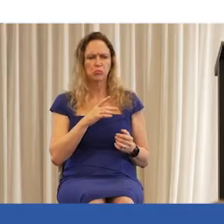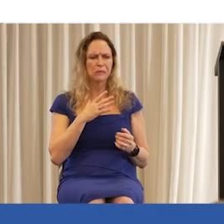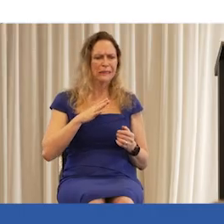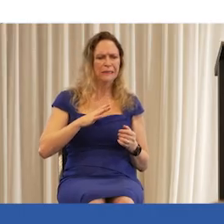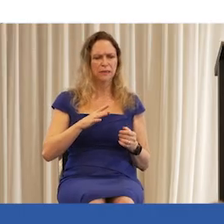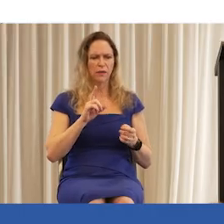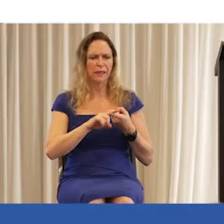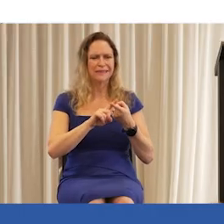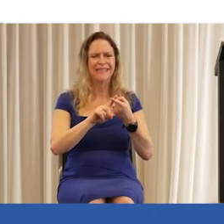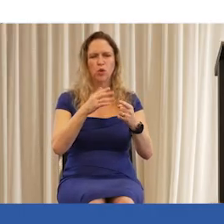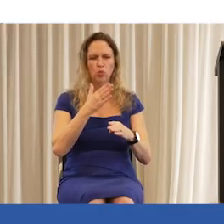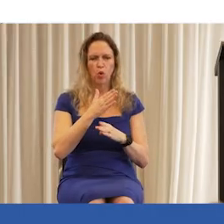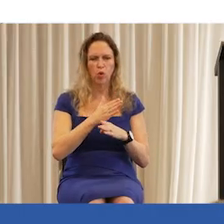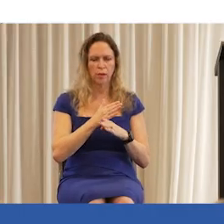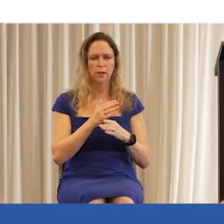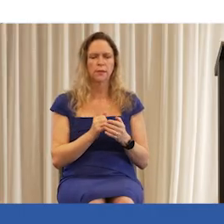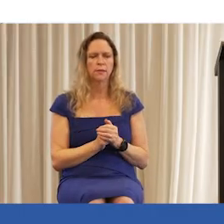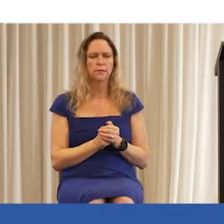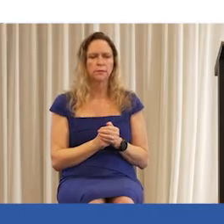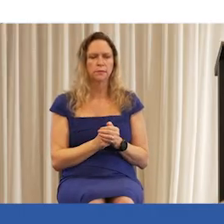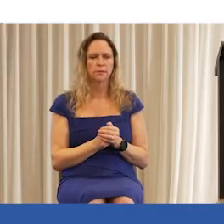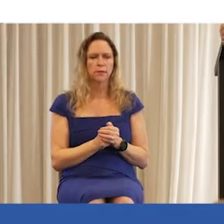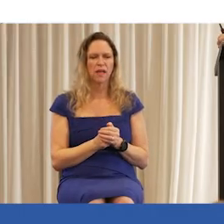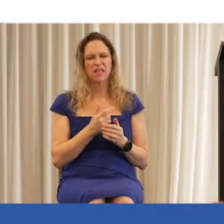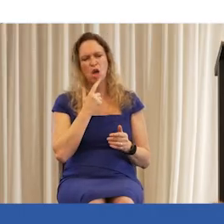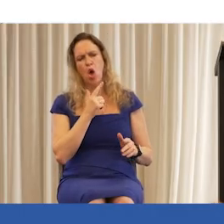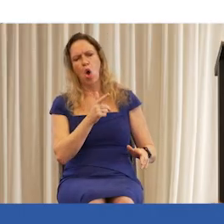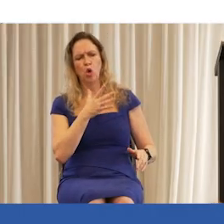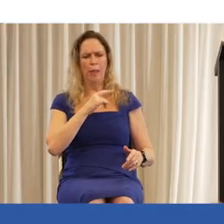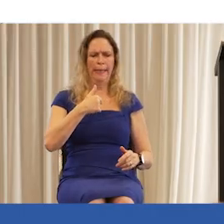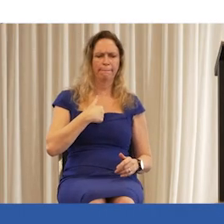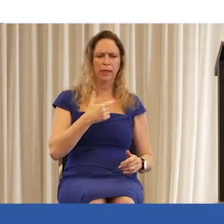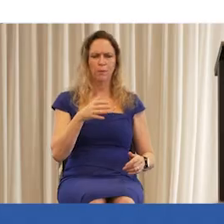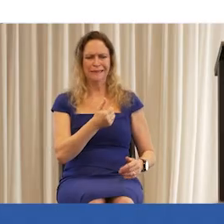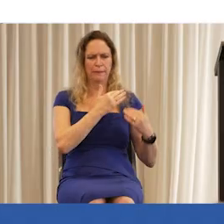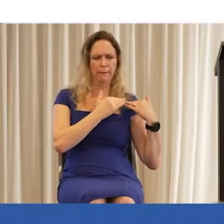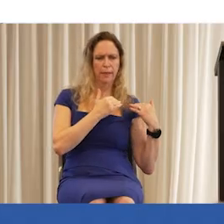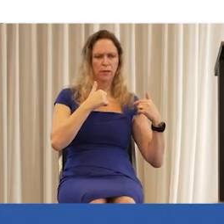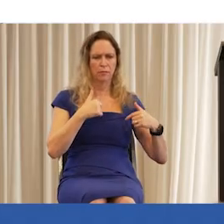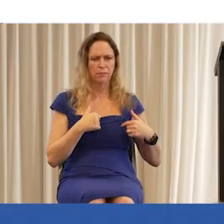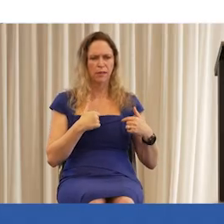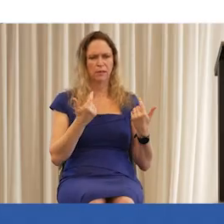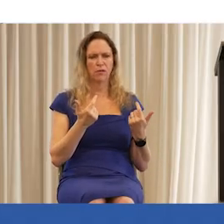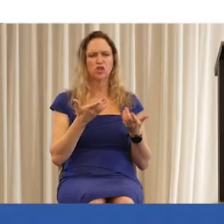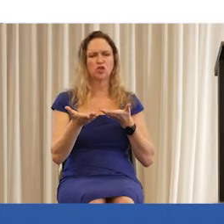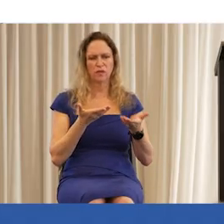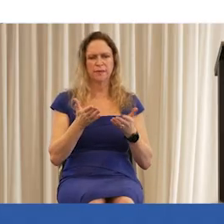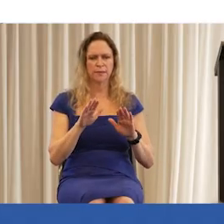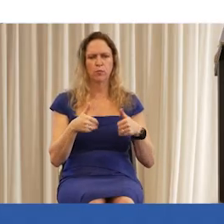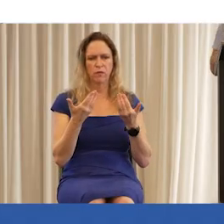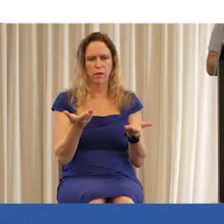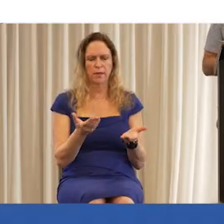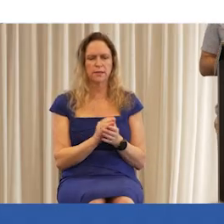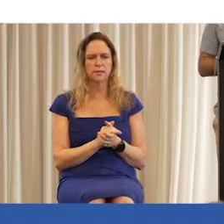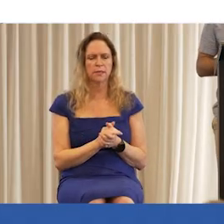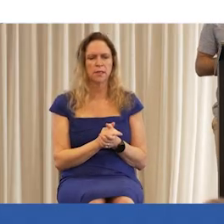going. It really frames people as helpless, as dependent on external help. And we see that, I